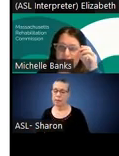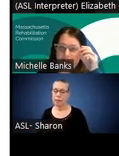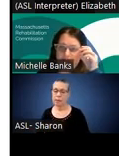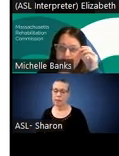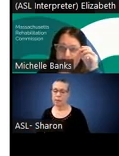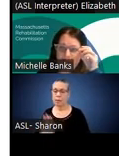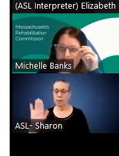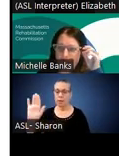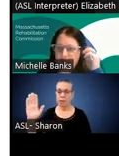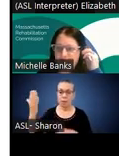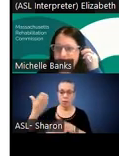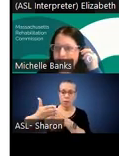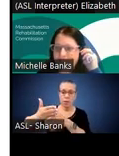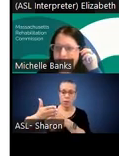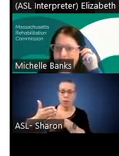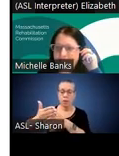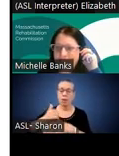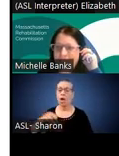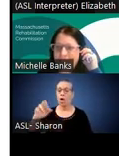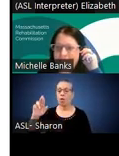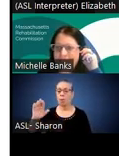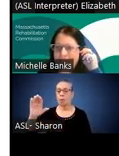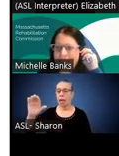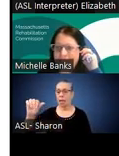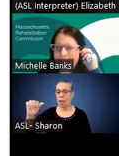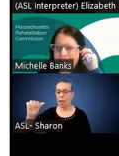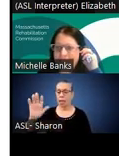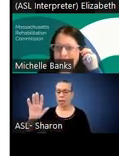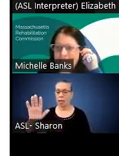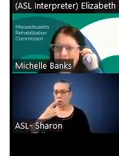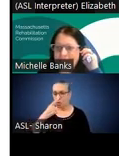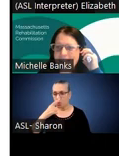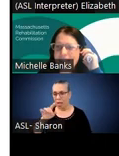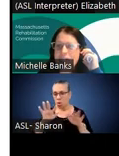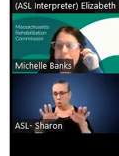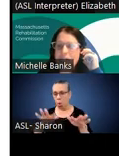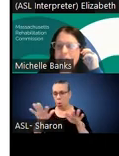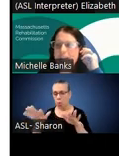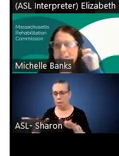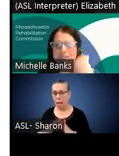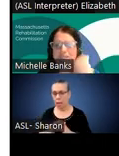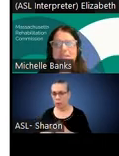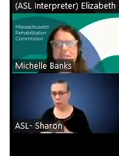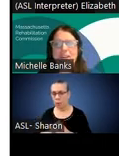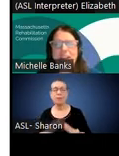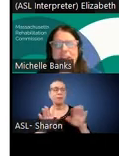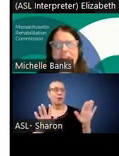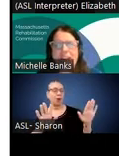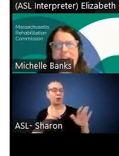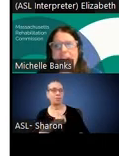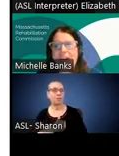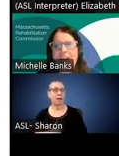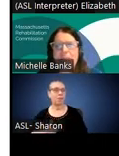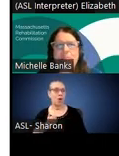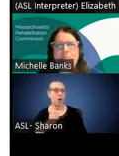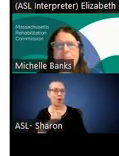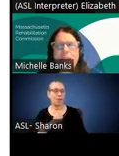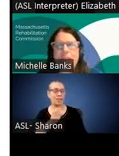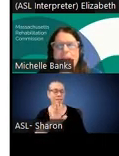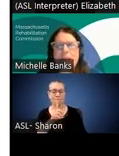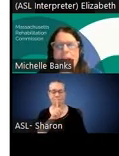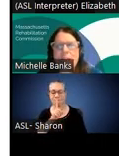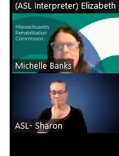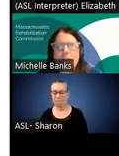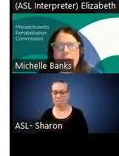for them to... Yes. Oh, sorry, this is Rebecca. Yeah. If you could slow down just a little bit, please. Sure. Sorry. No problem.